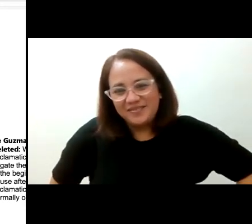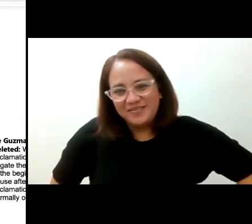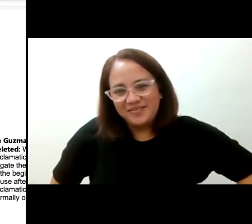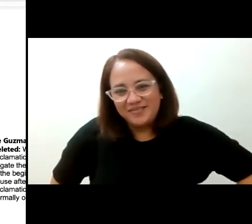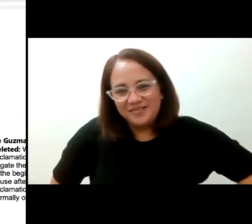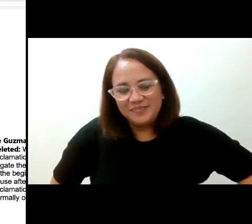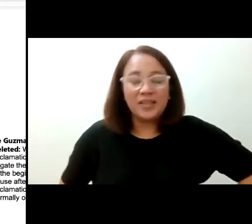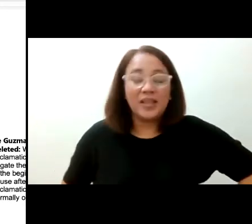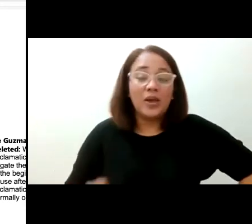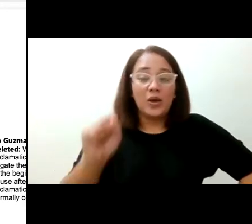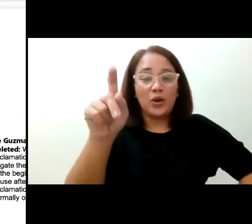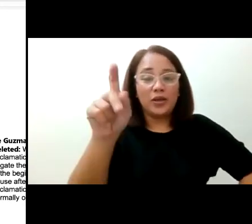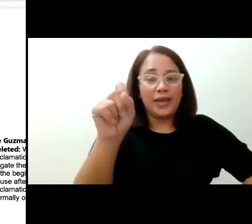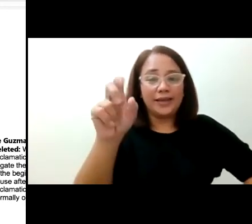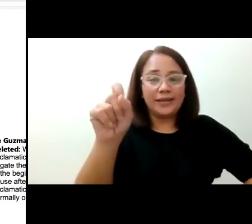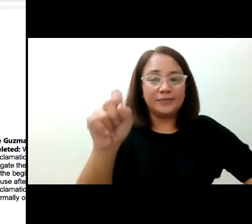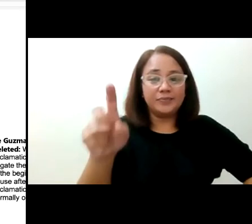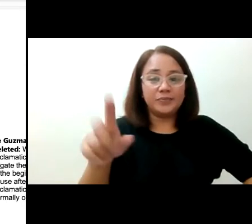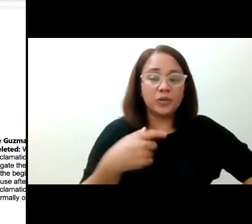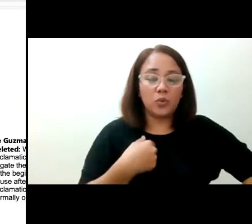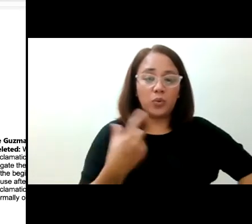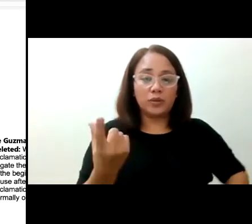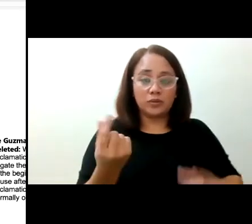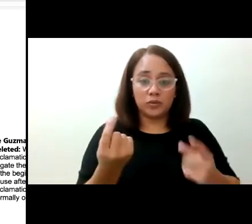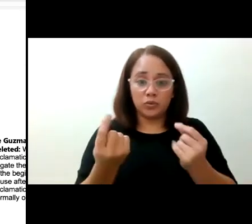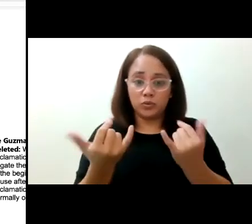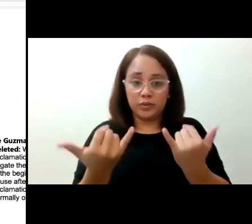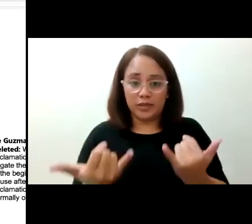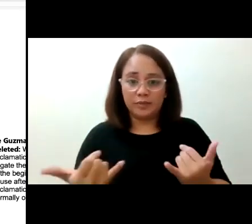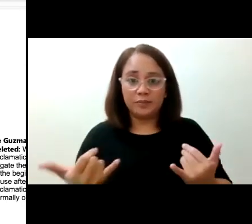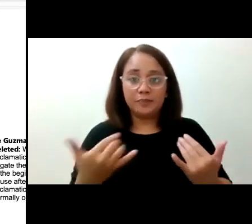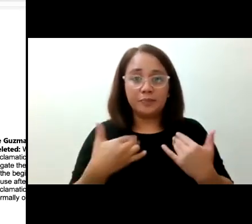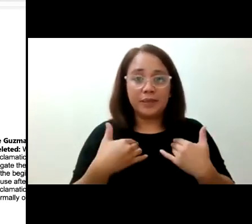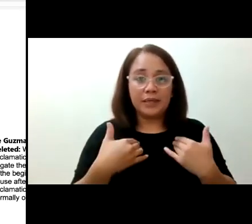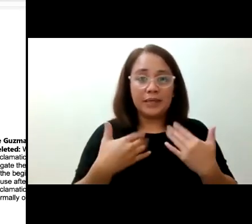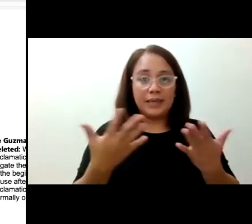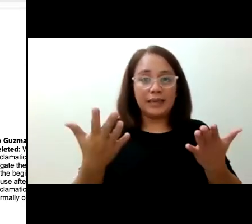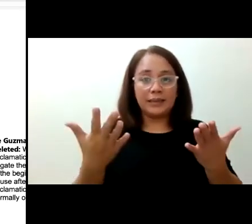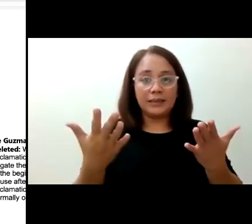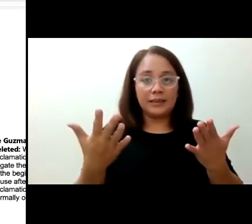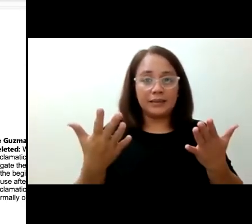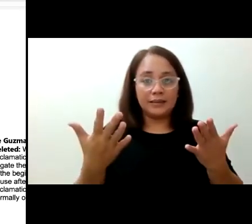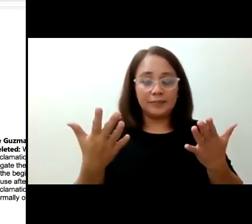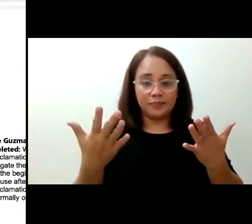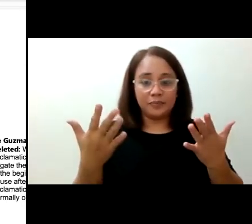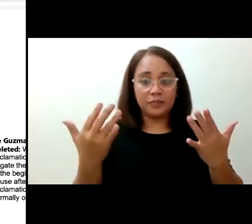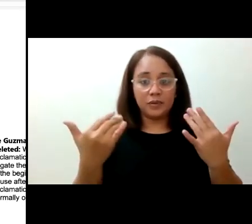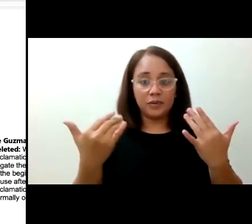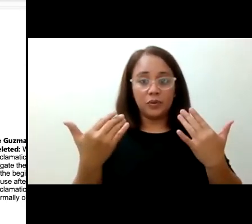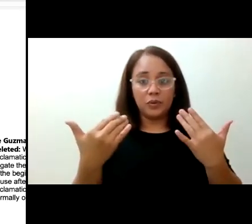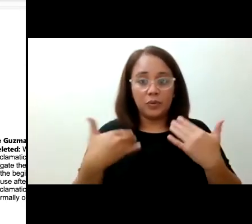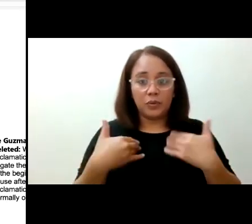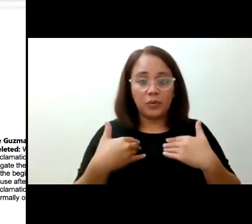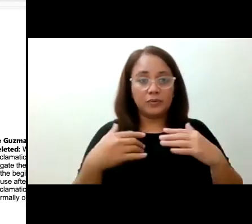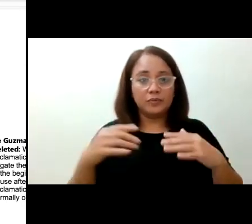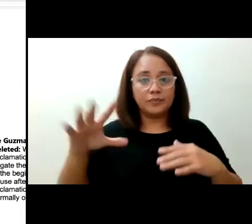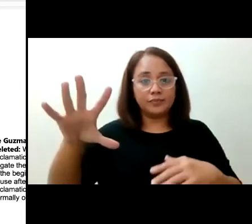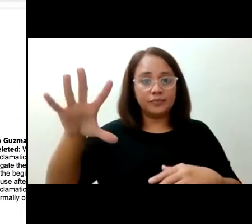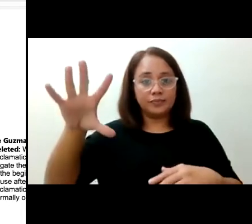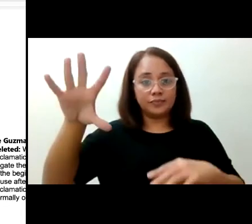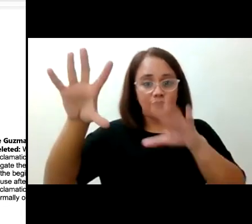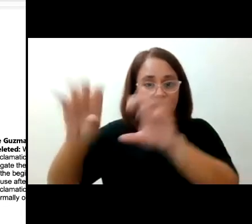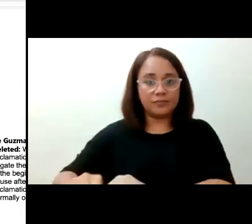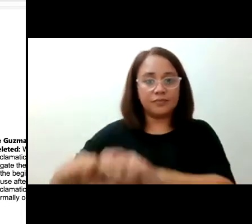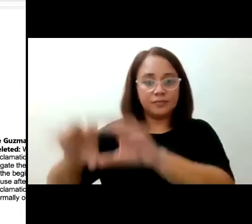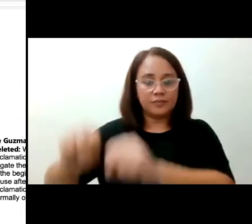Okay. So what we can do now is I can send you lesson 6 with